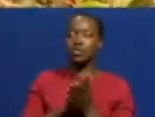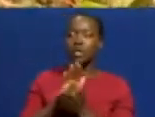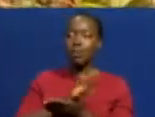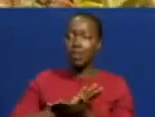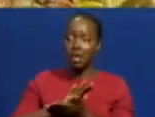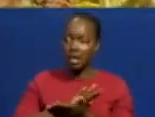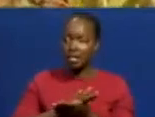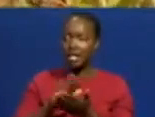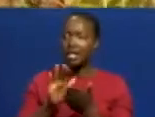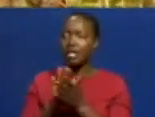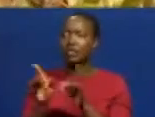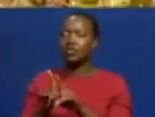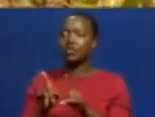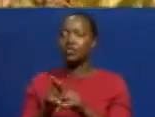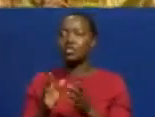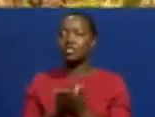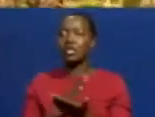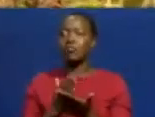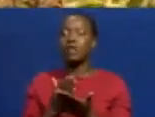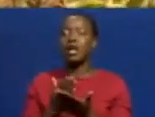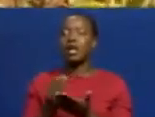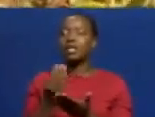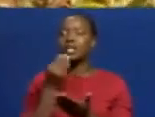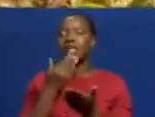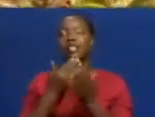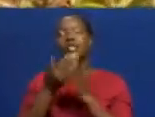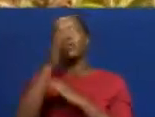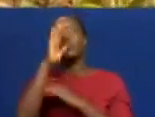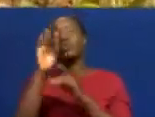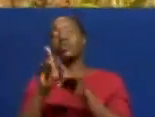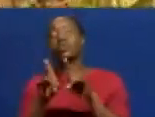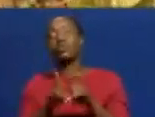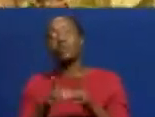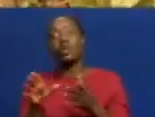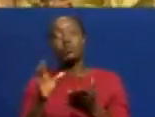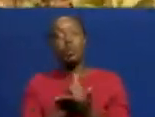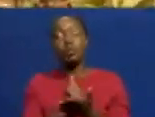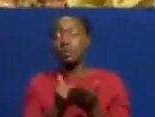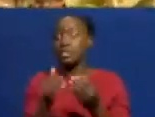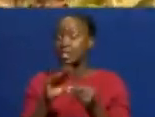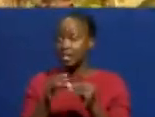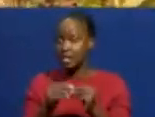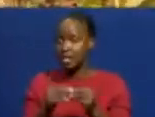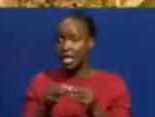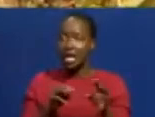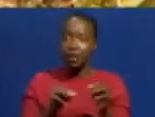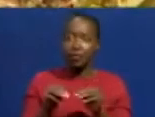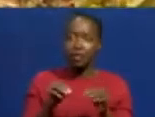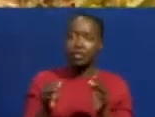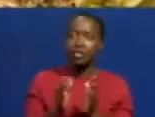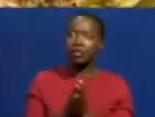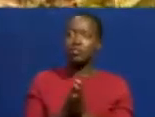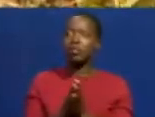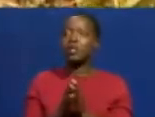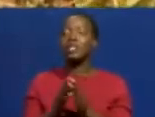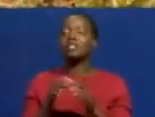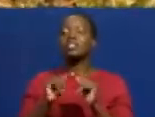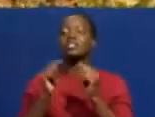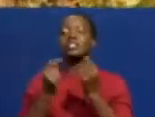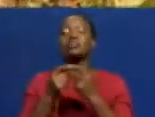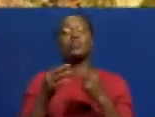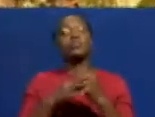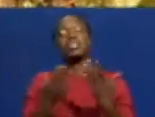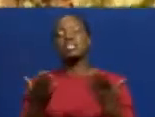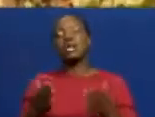millets, and we get some recipes in my hotel. And I thank God because I've also created employment. I'm manning a team of around 8 in my hotel. So